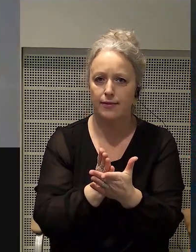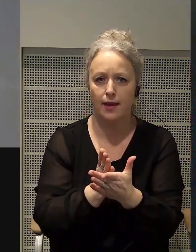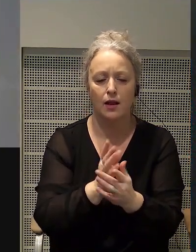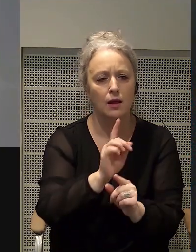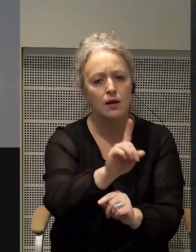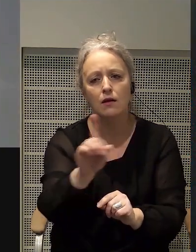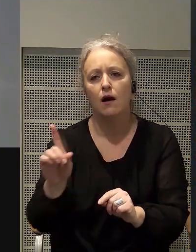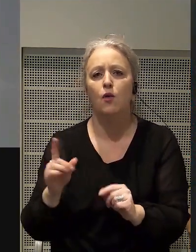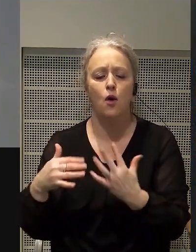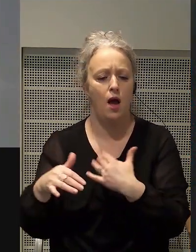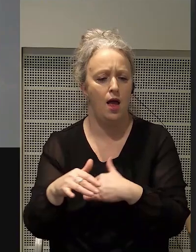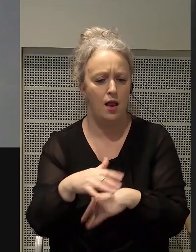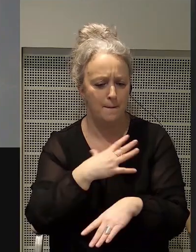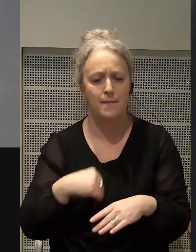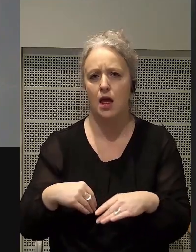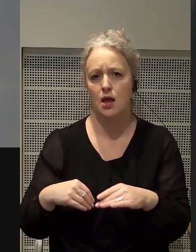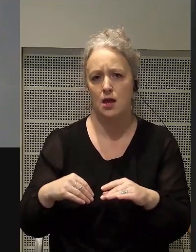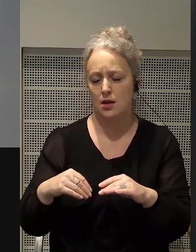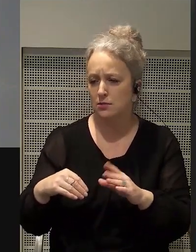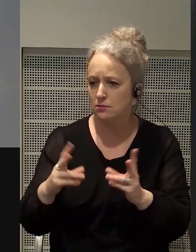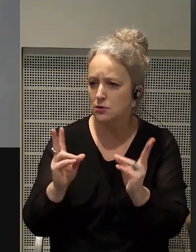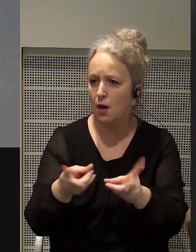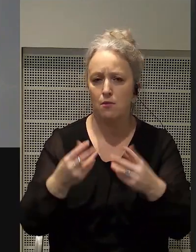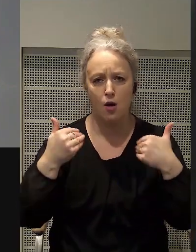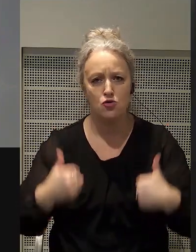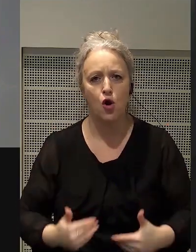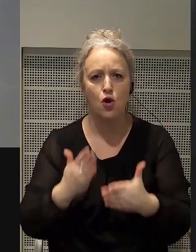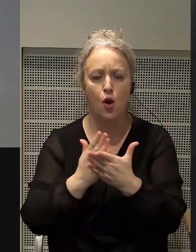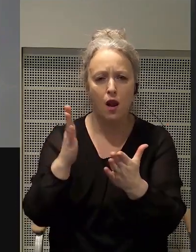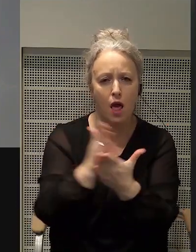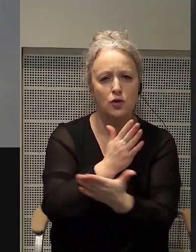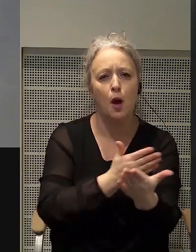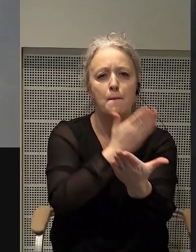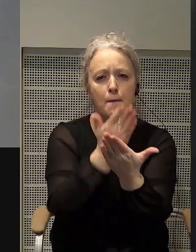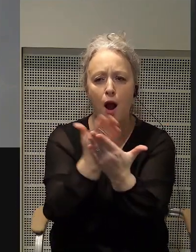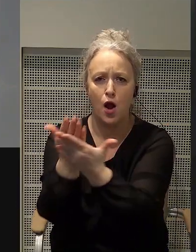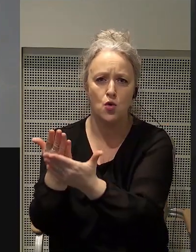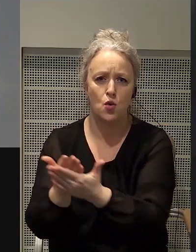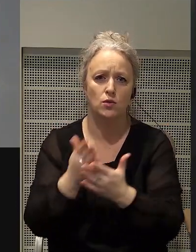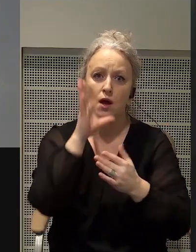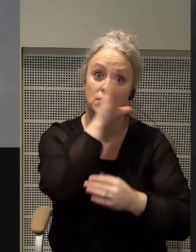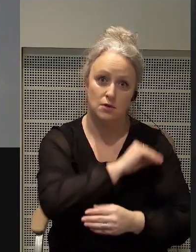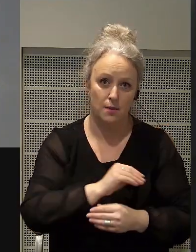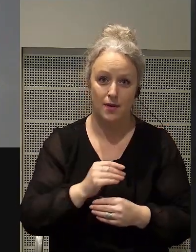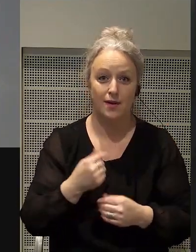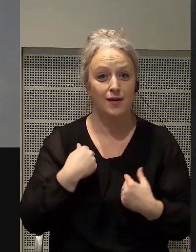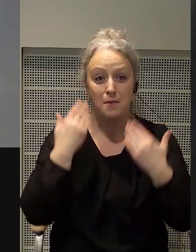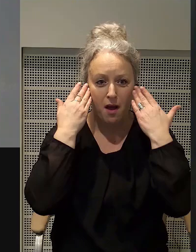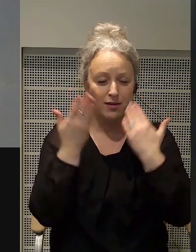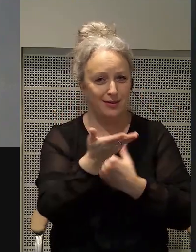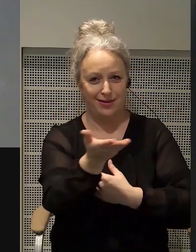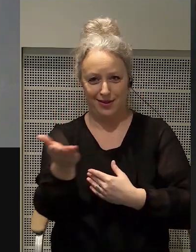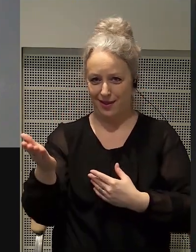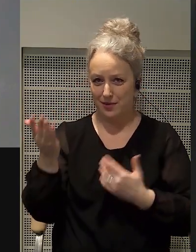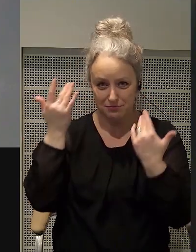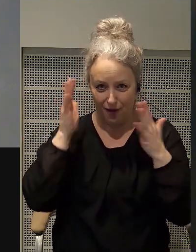solution. I don't know right now, because I don't know you, what you are going to do from now on to make a difference, but